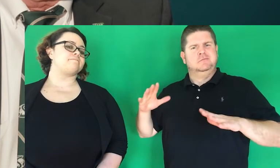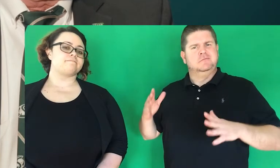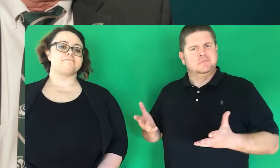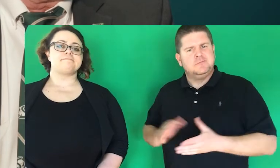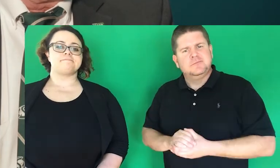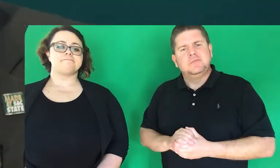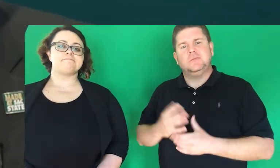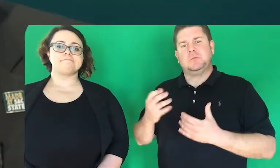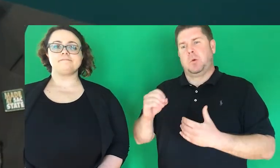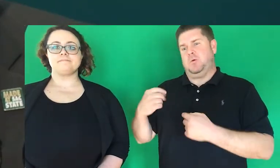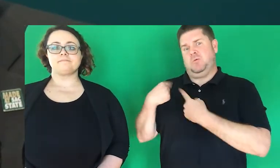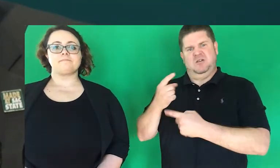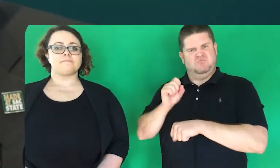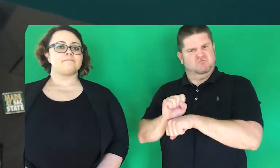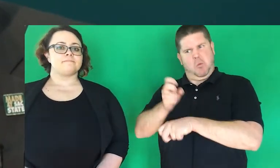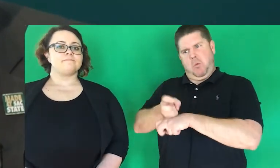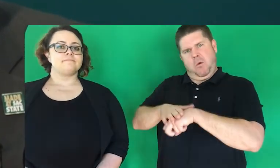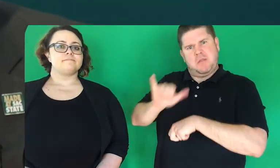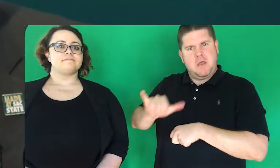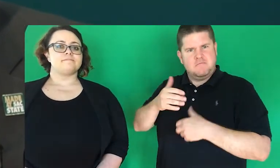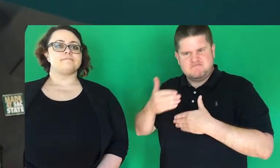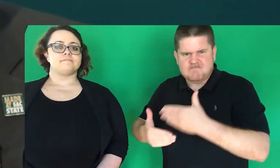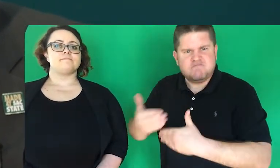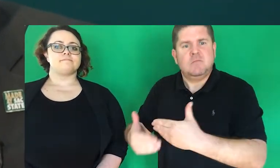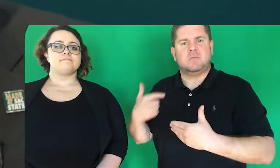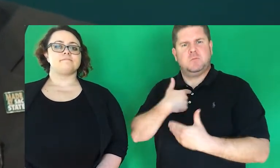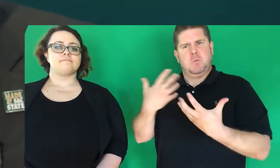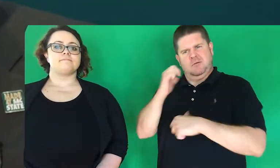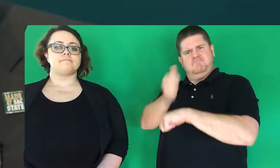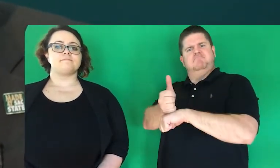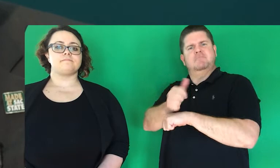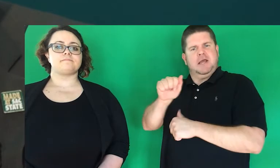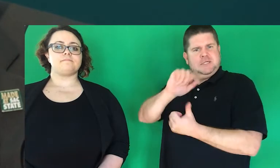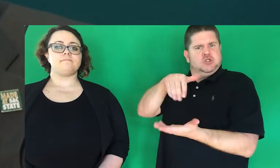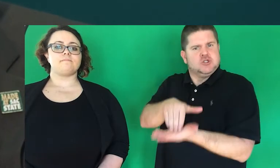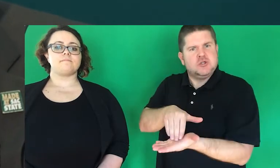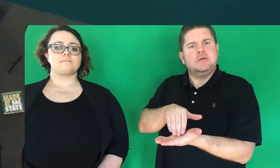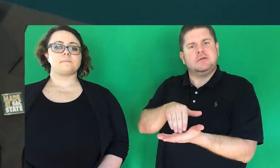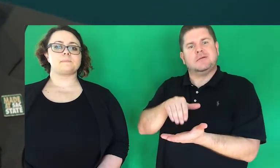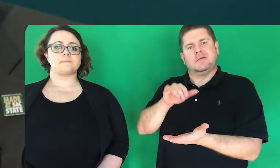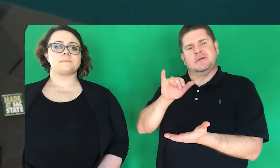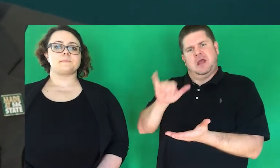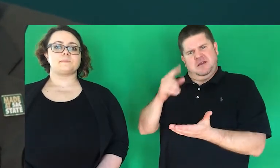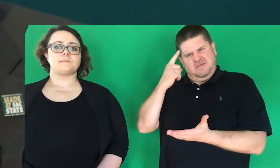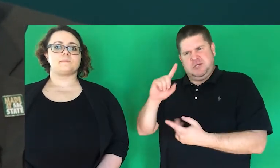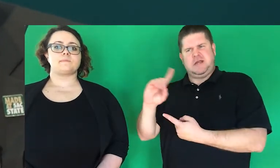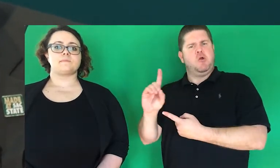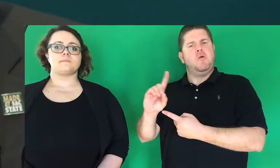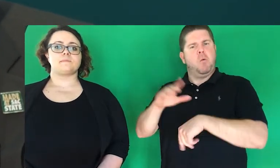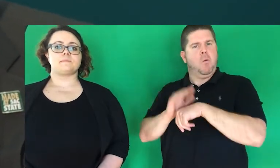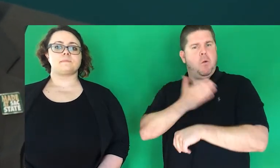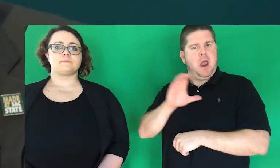everybody's kids. So we're working hard on that front. We want to establish a Center for